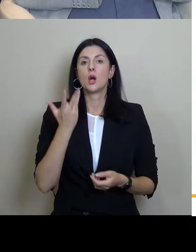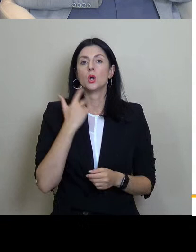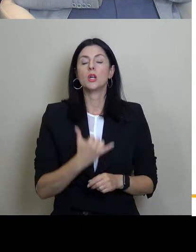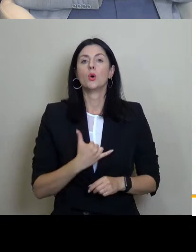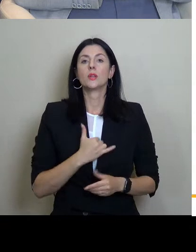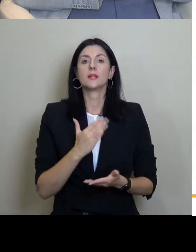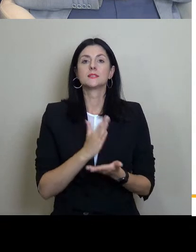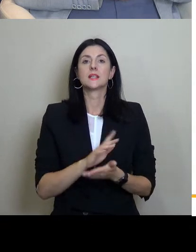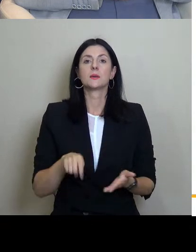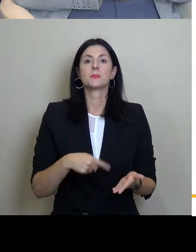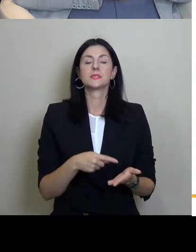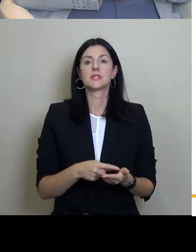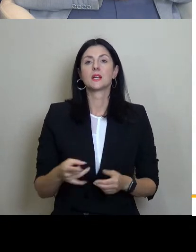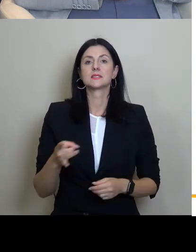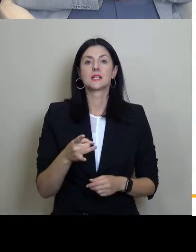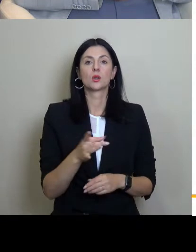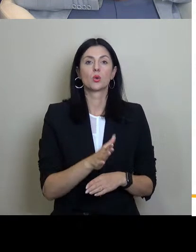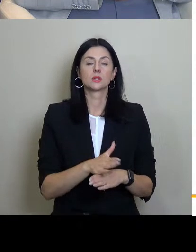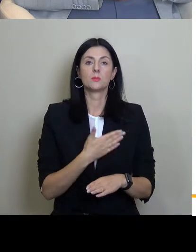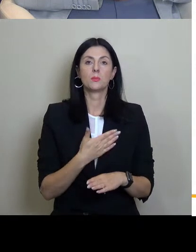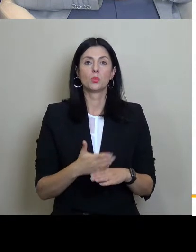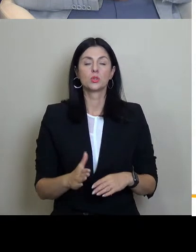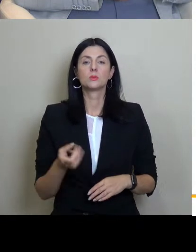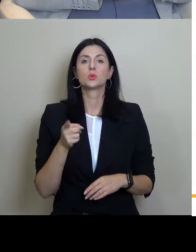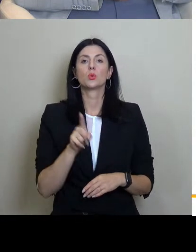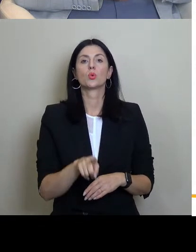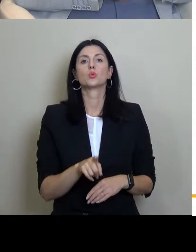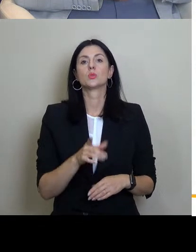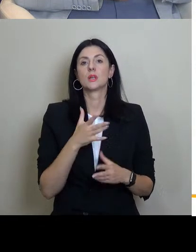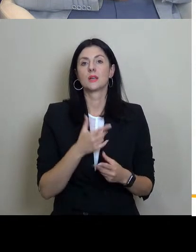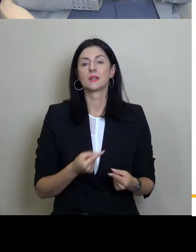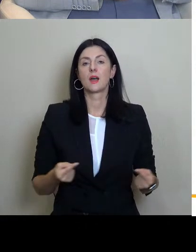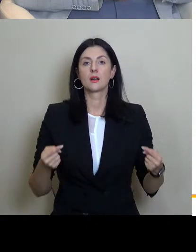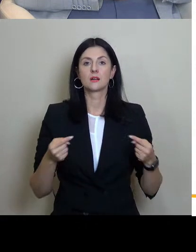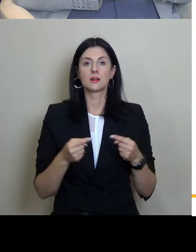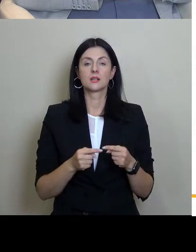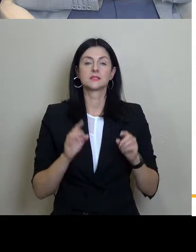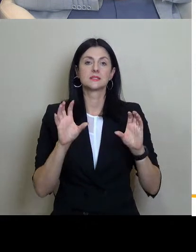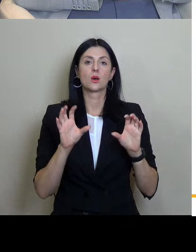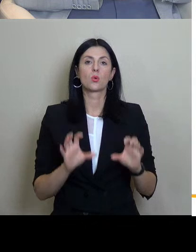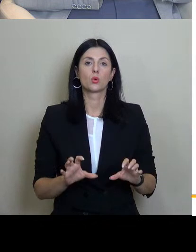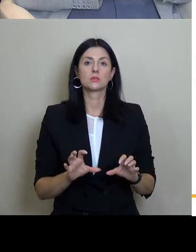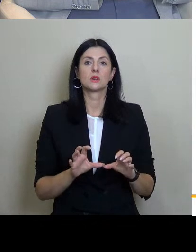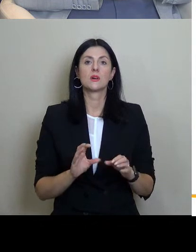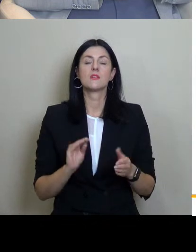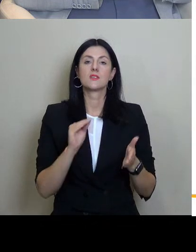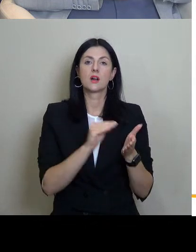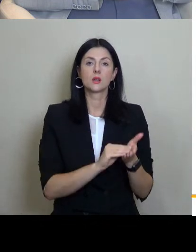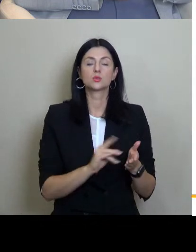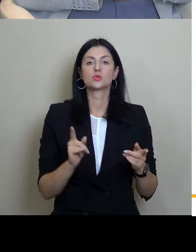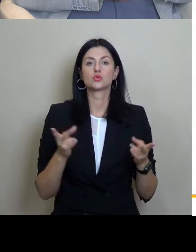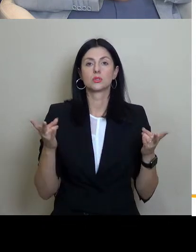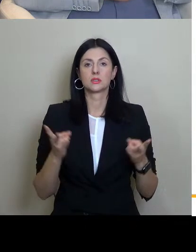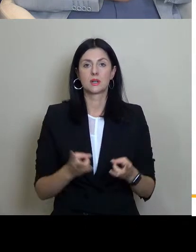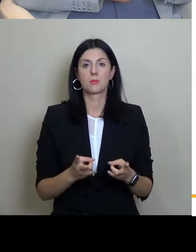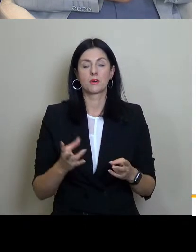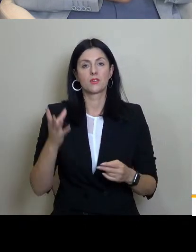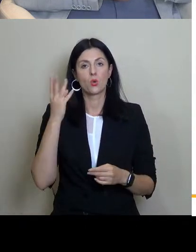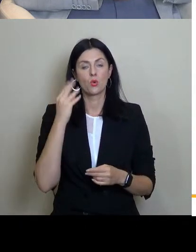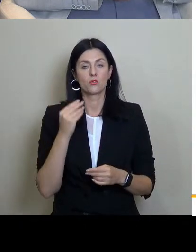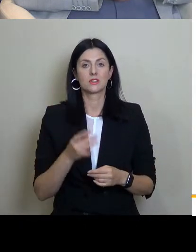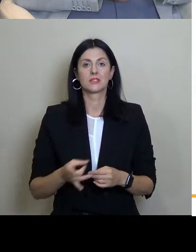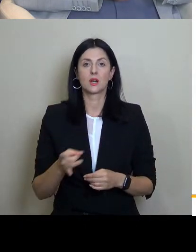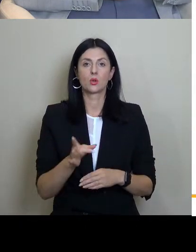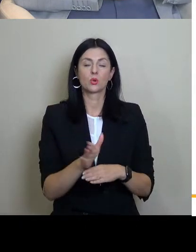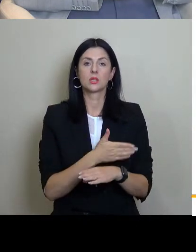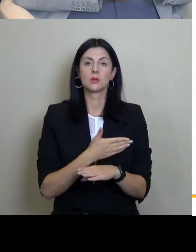when we have the cities with the rayon division, again here, the law reads that we have to intercount